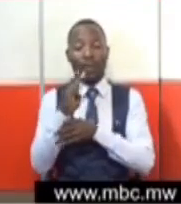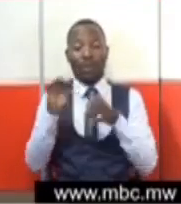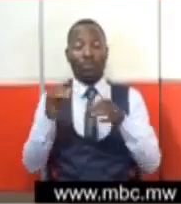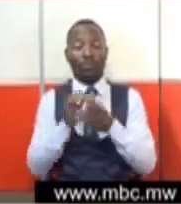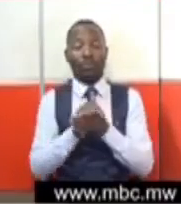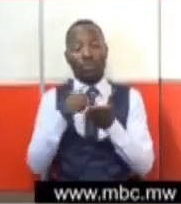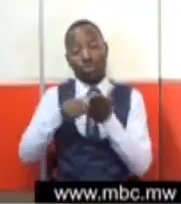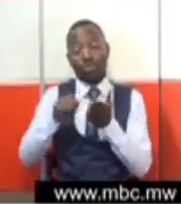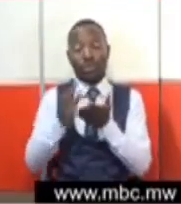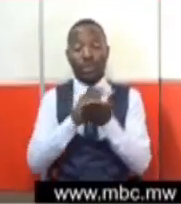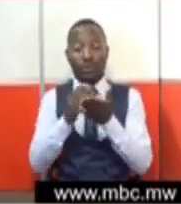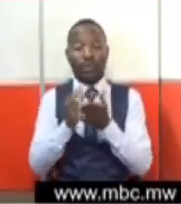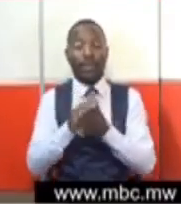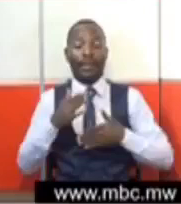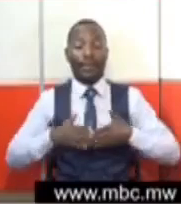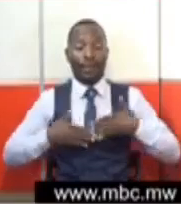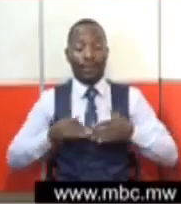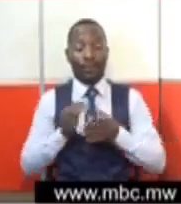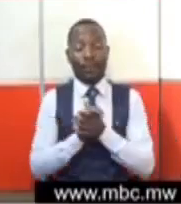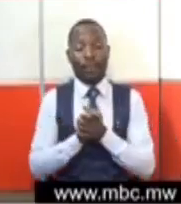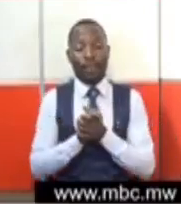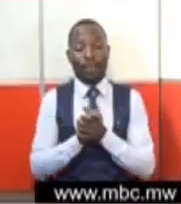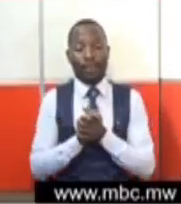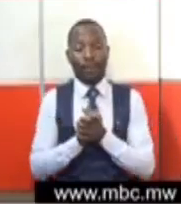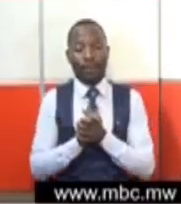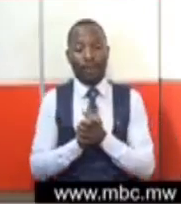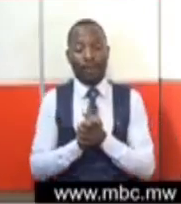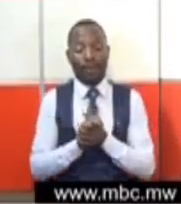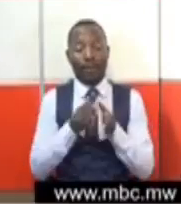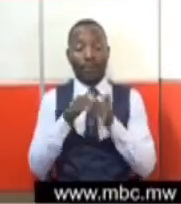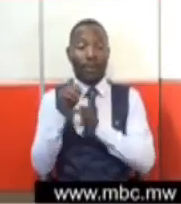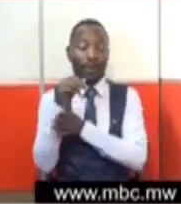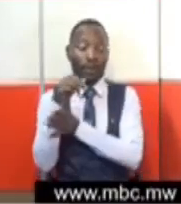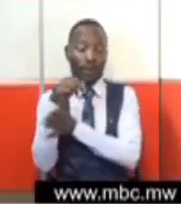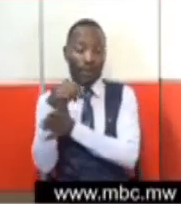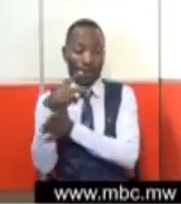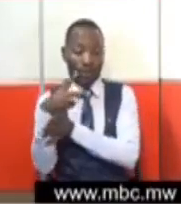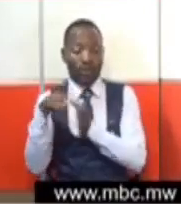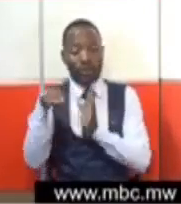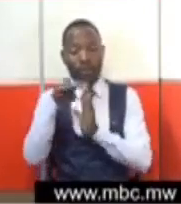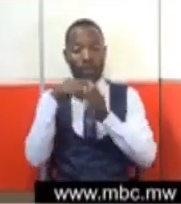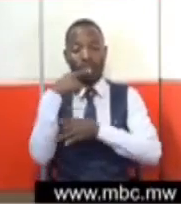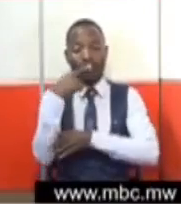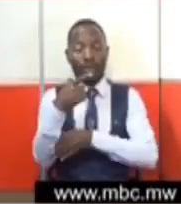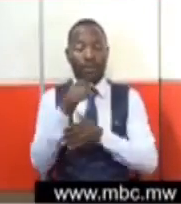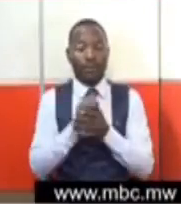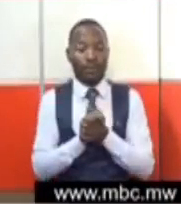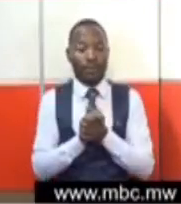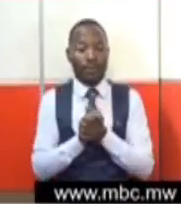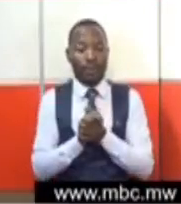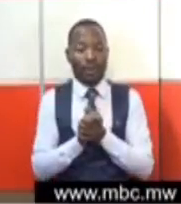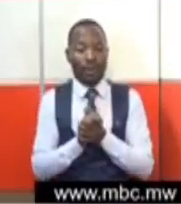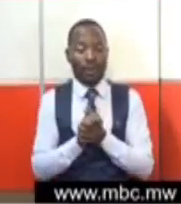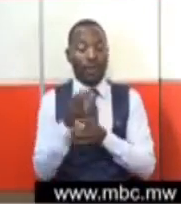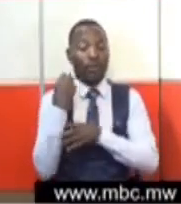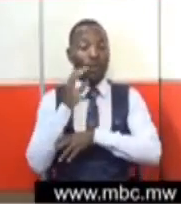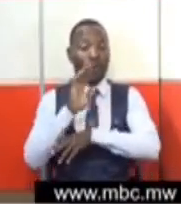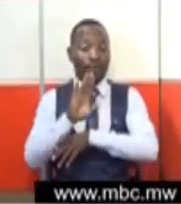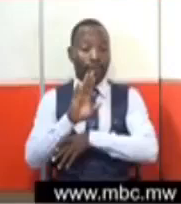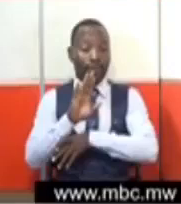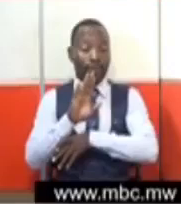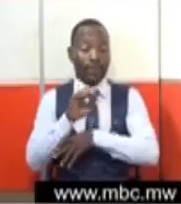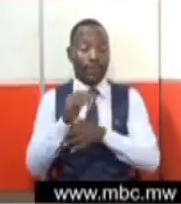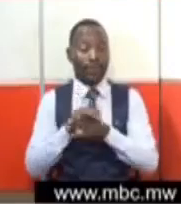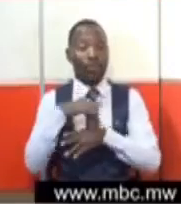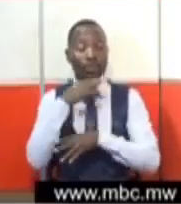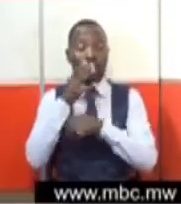loan disbursement celebrations and launch of NEF second phase program, Dr. Chakwera noted that his administration has